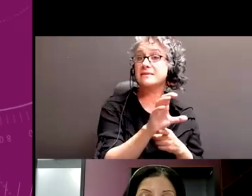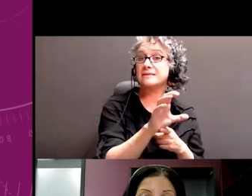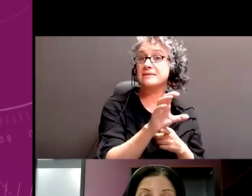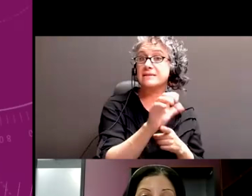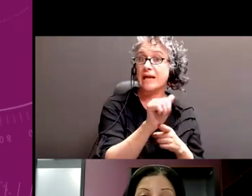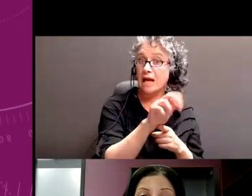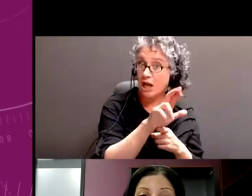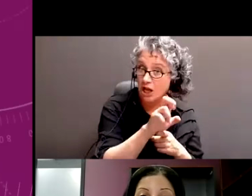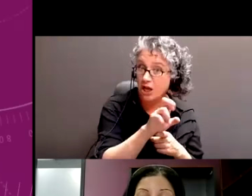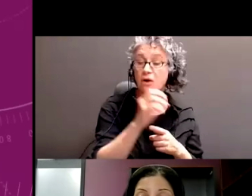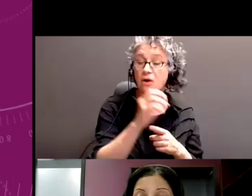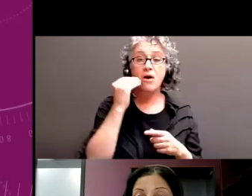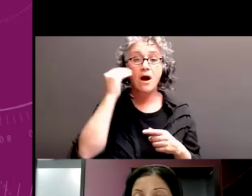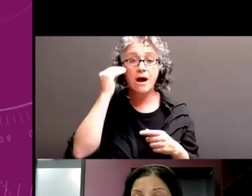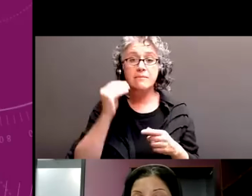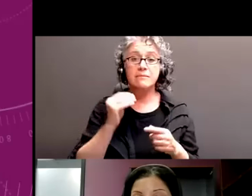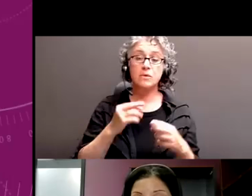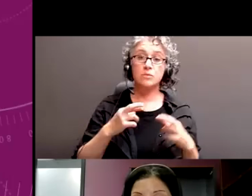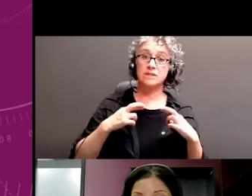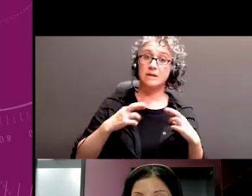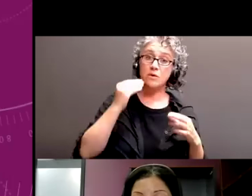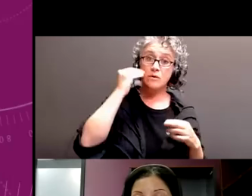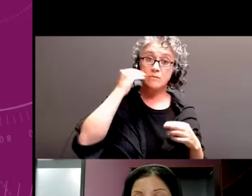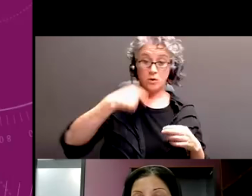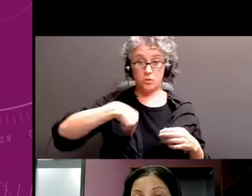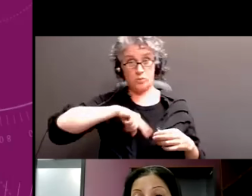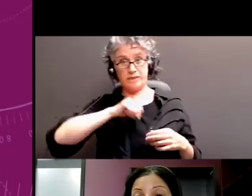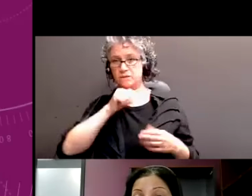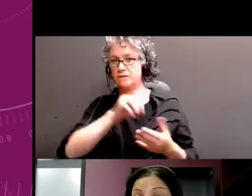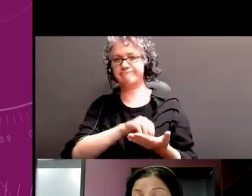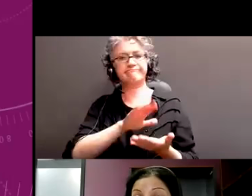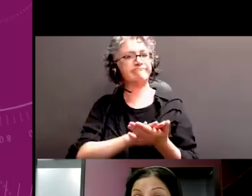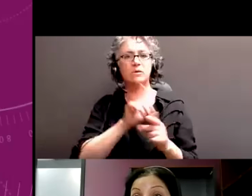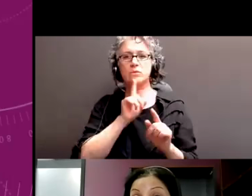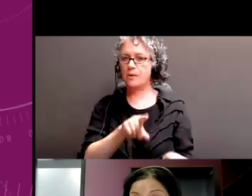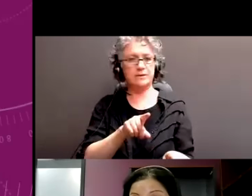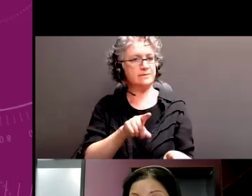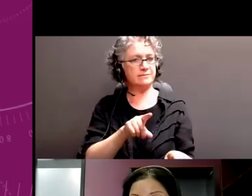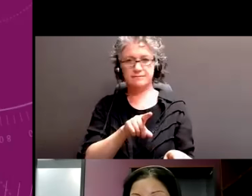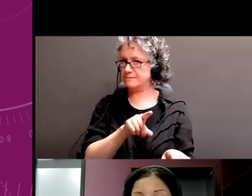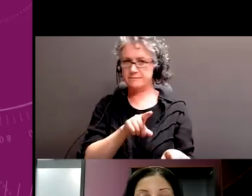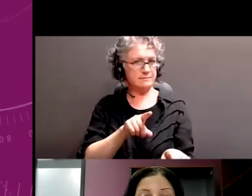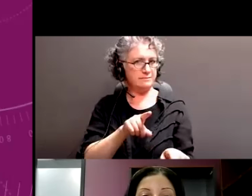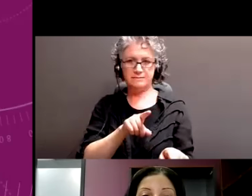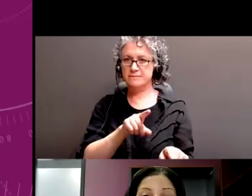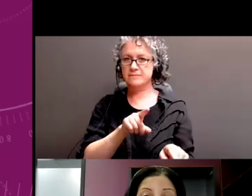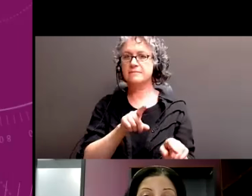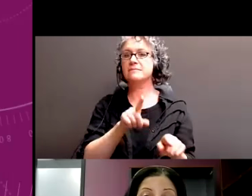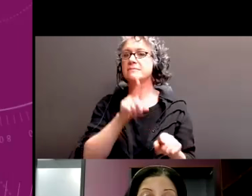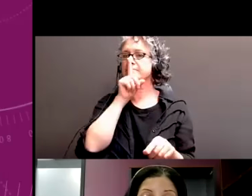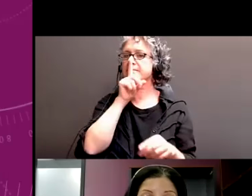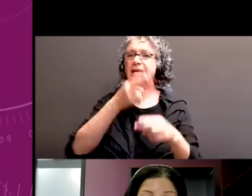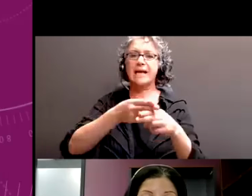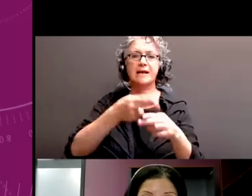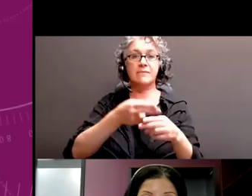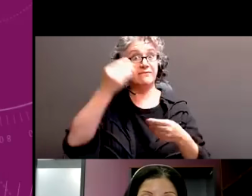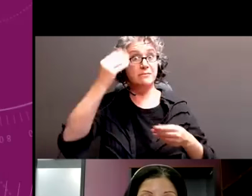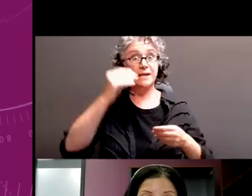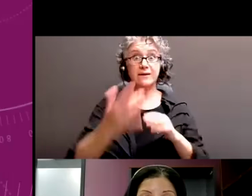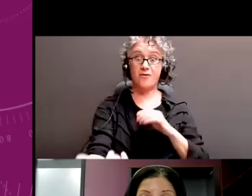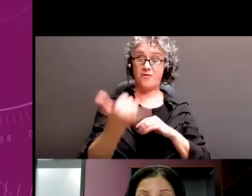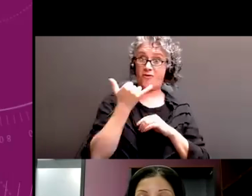Senior Safety Line does not take reports of abuse. And as we're an anonymous helpline, we do not save the caller's